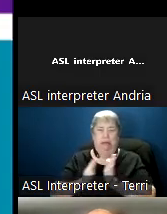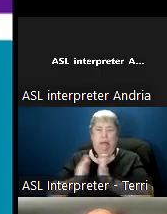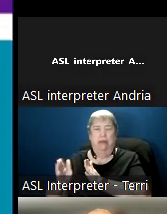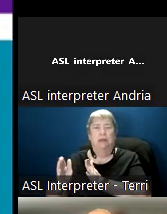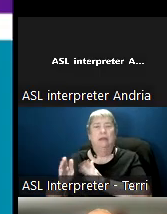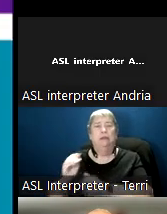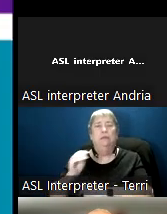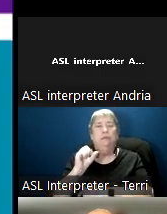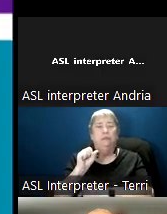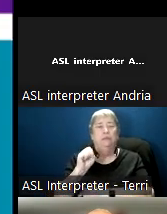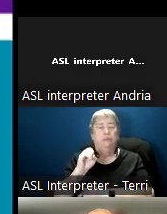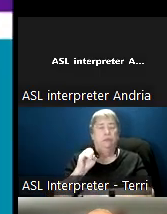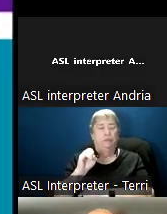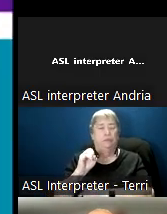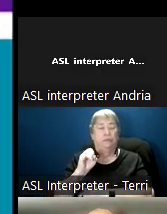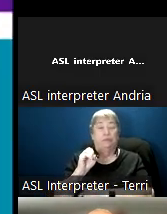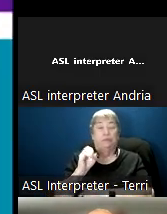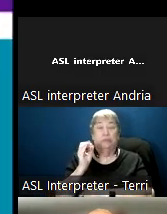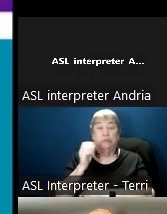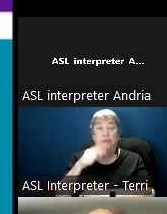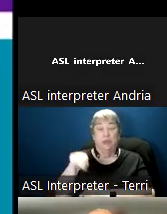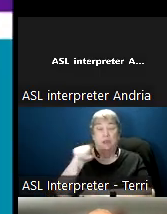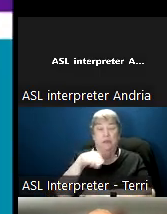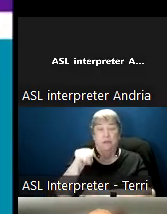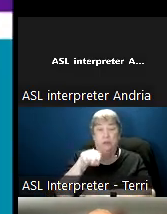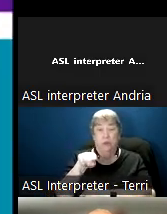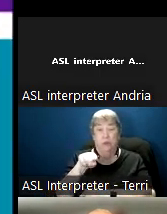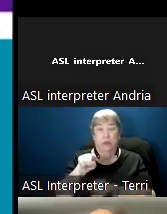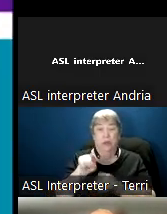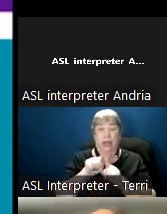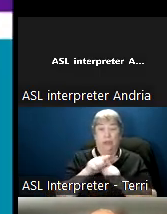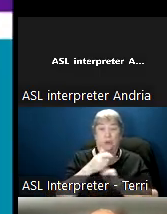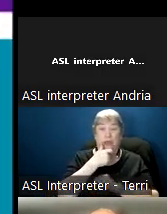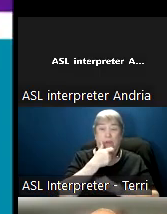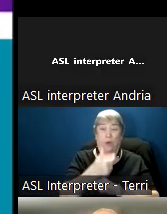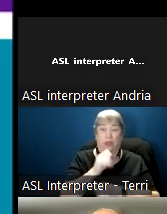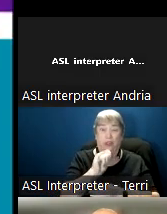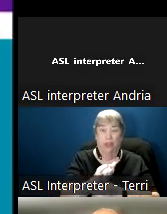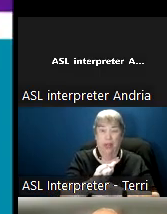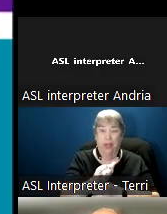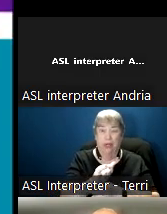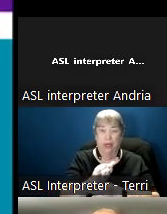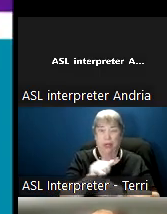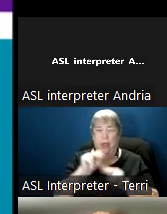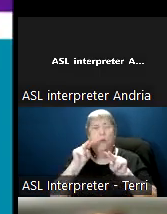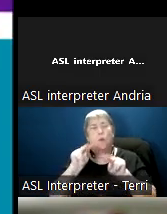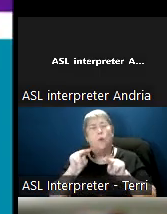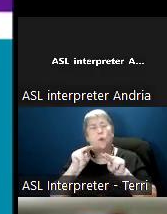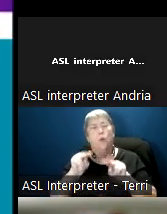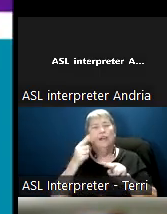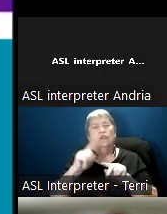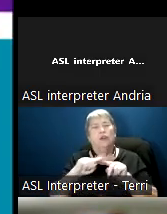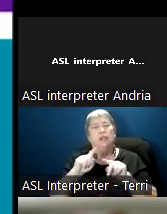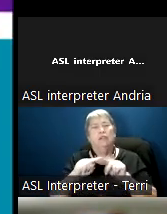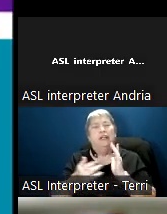could take a moment as we look through this and look for, the tactics that